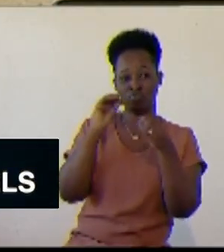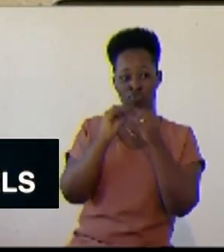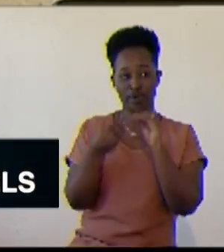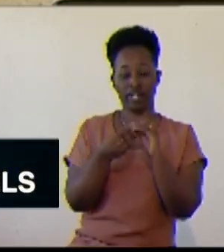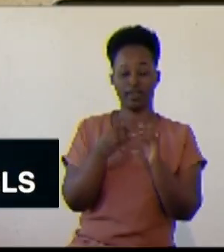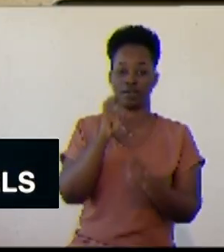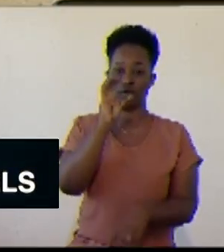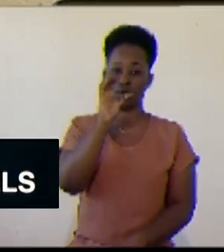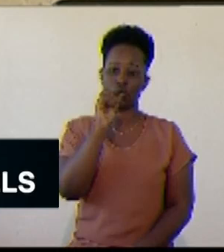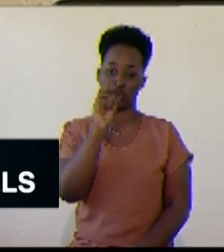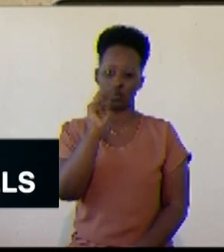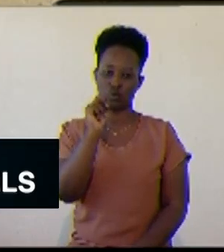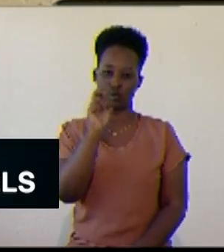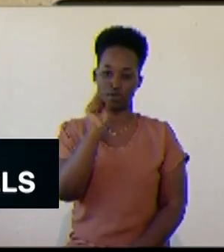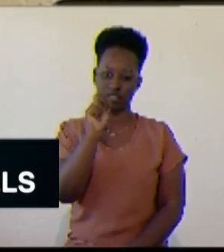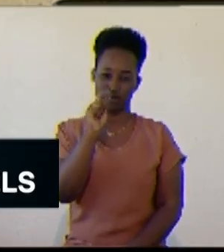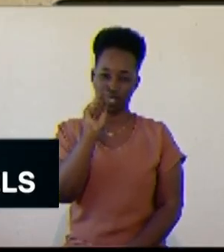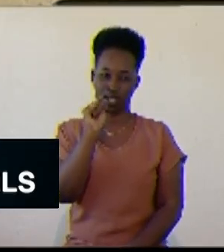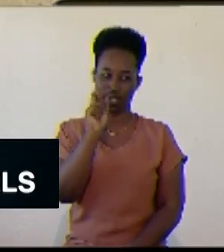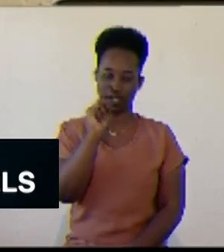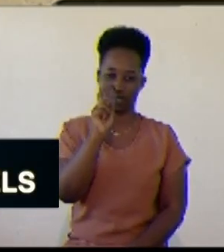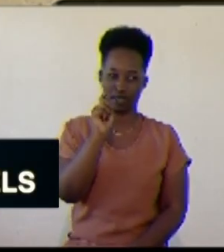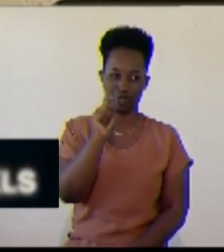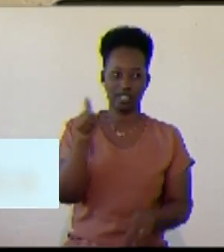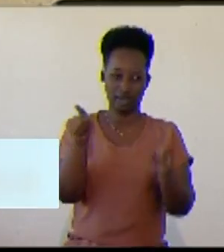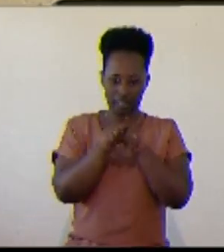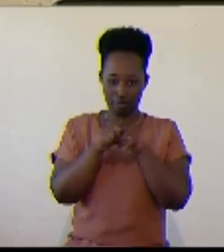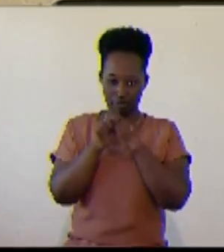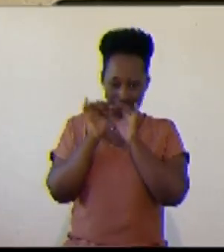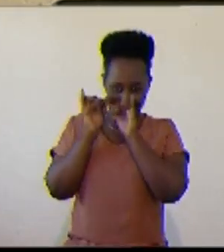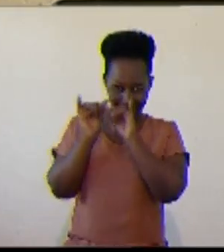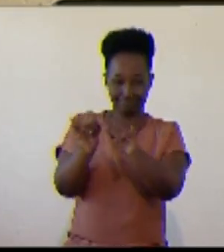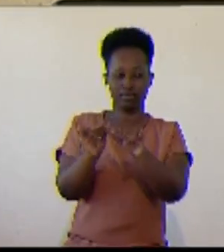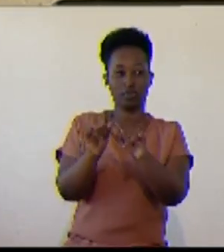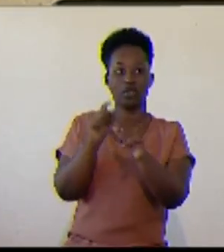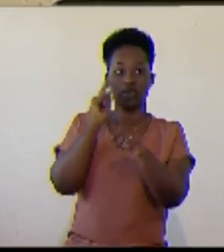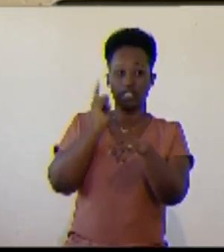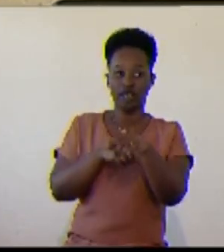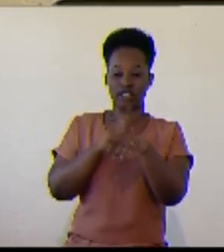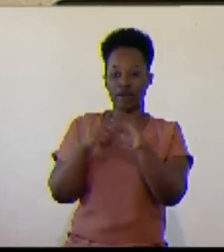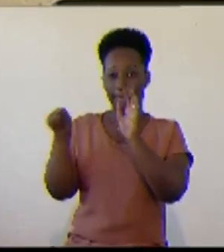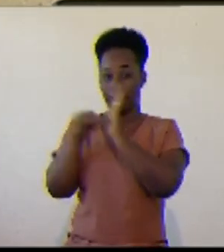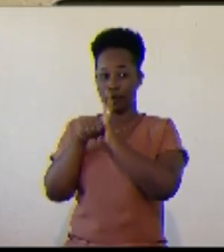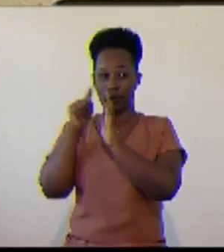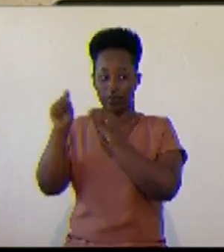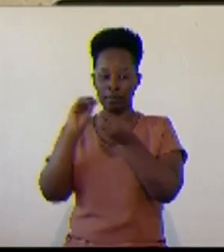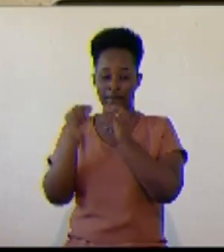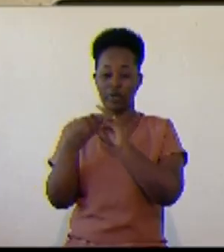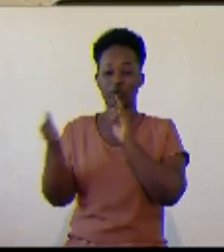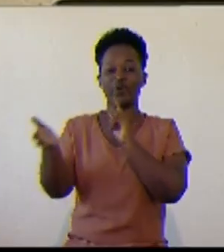is our constant. When you differentiate a constant, you get 0. When you differentiate a constant, you get 0. So in this